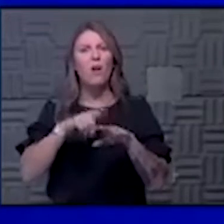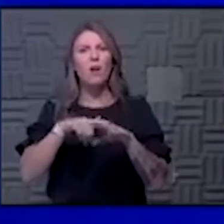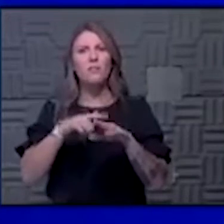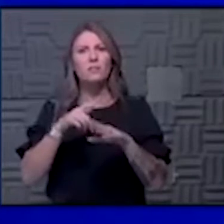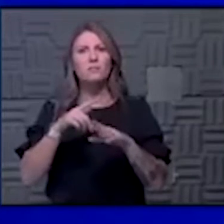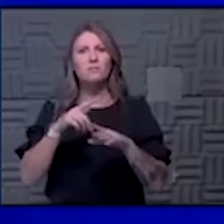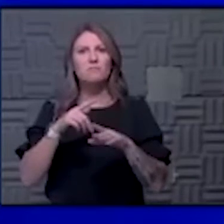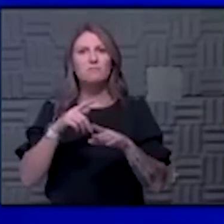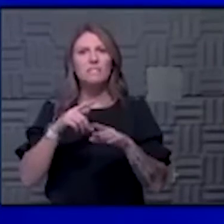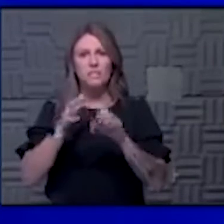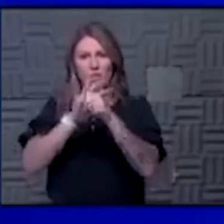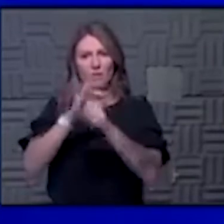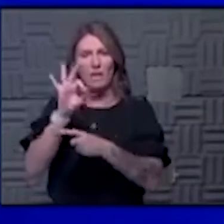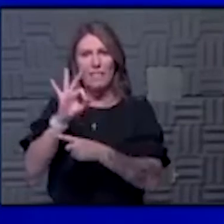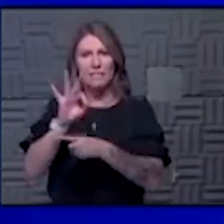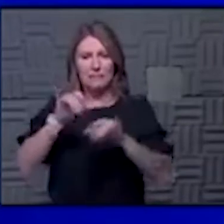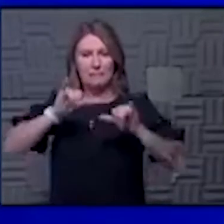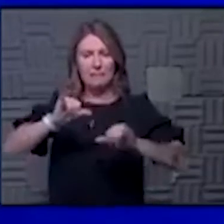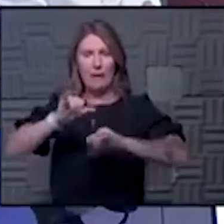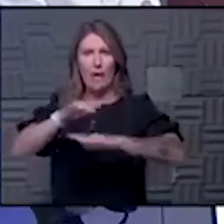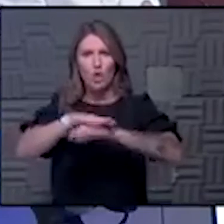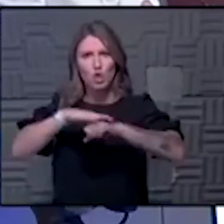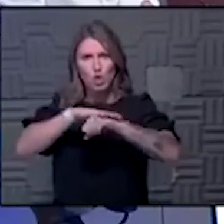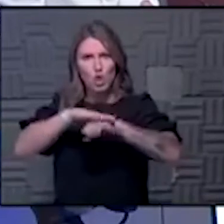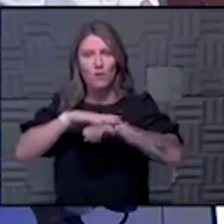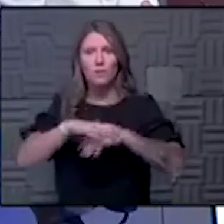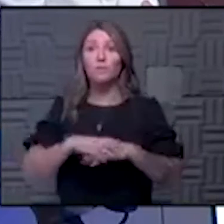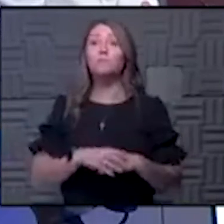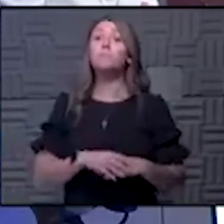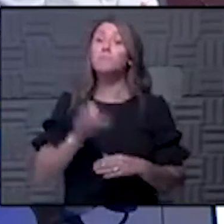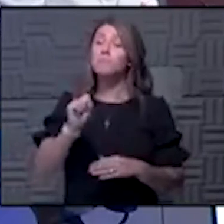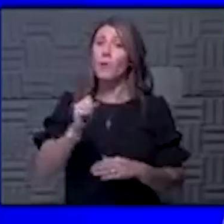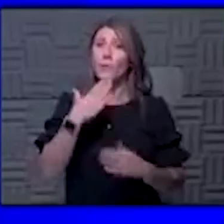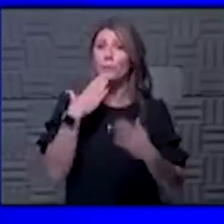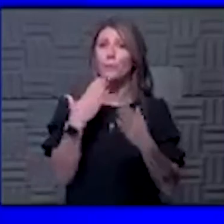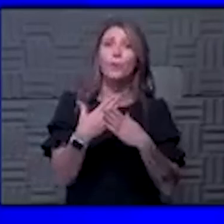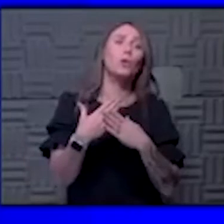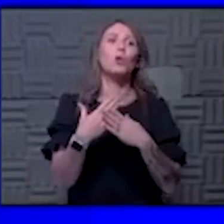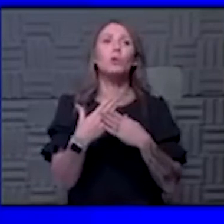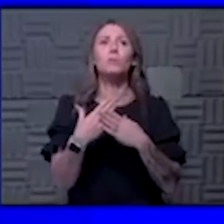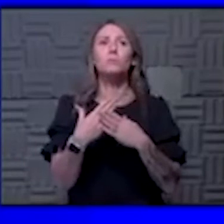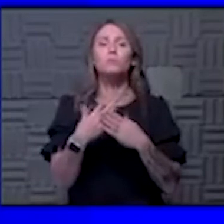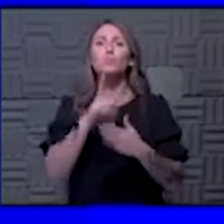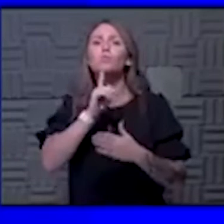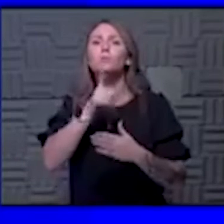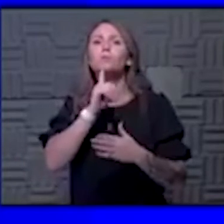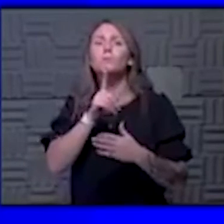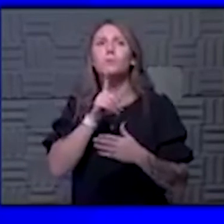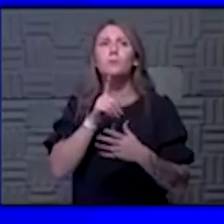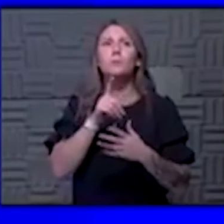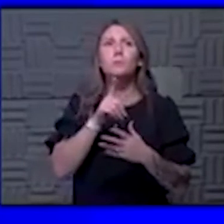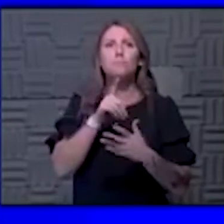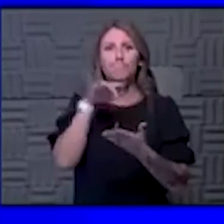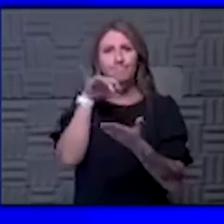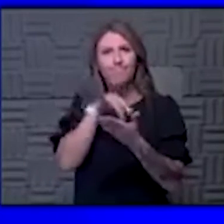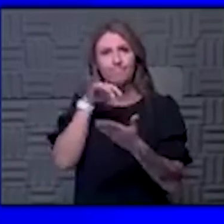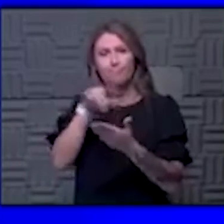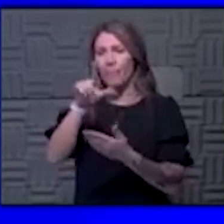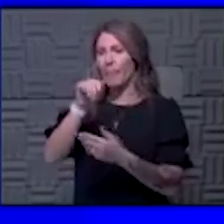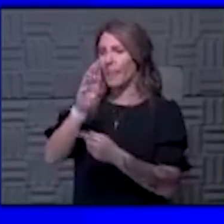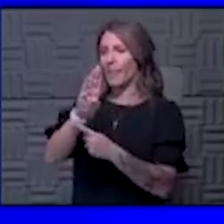surface? Any idea? Yeah, Hawk, we do. Yeah, there's been some pretty good, very well done